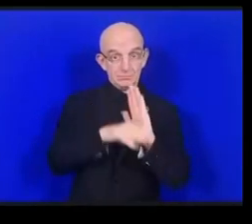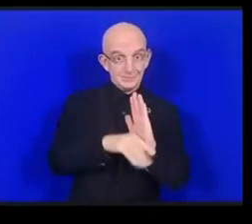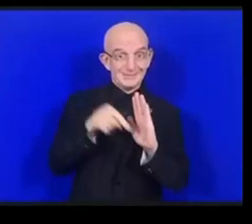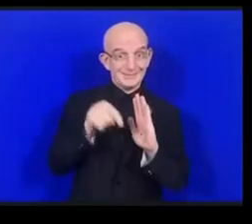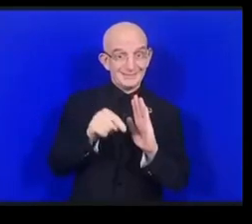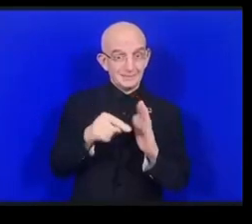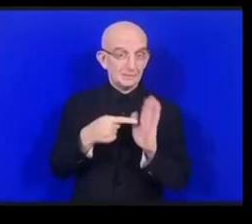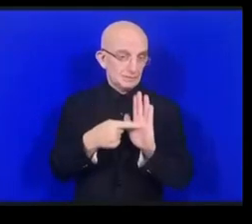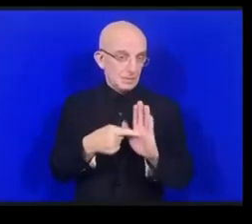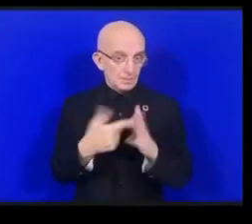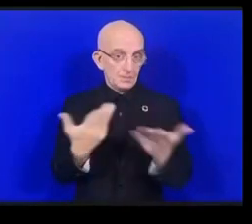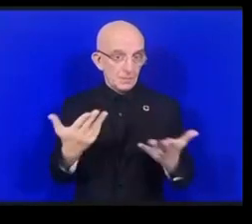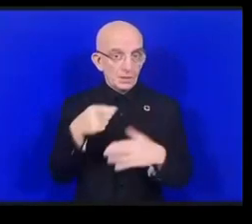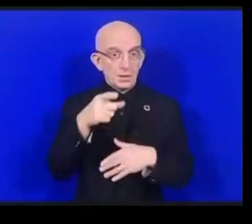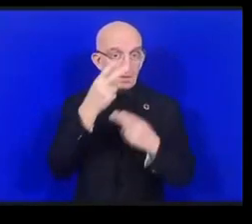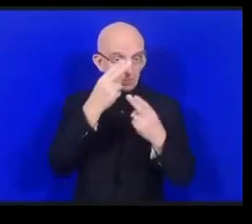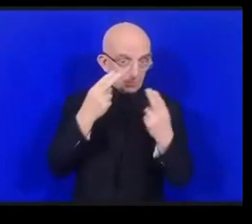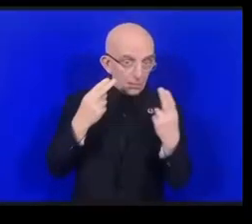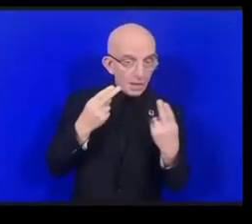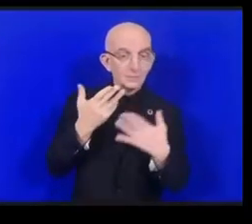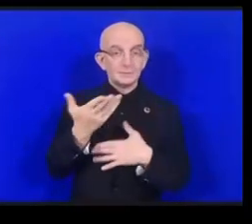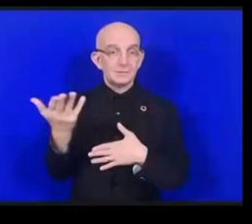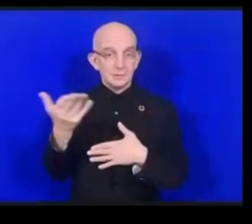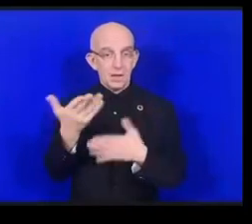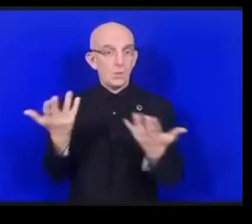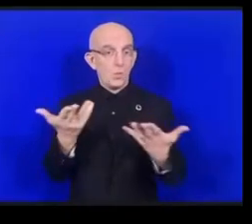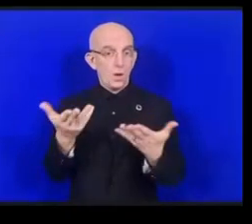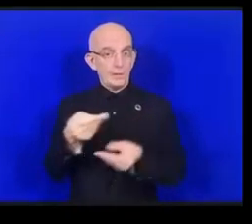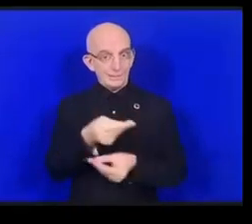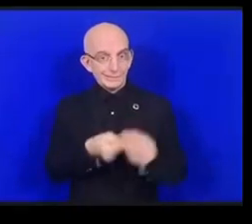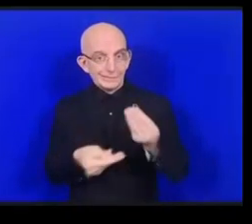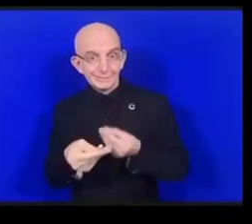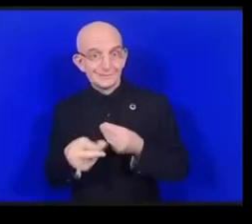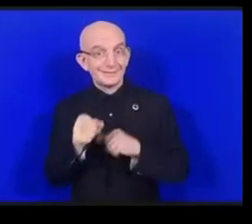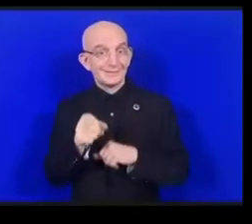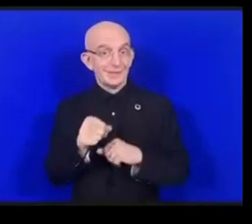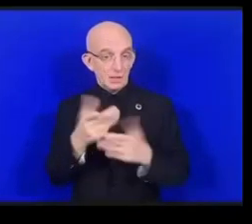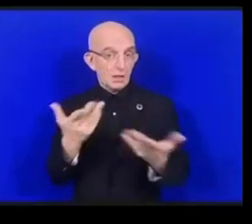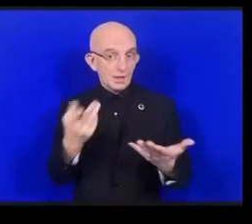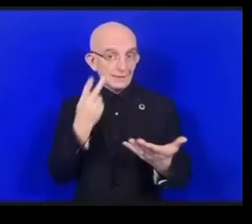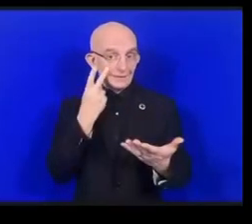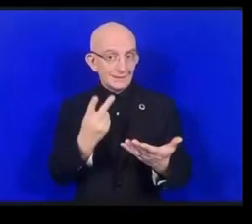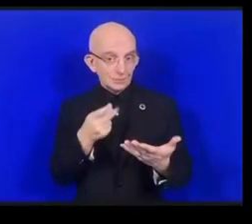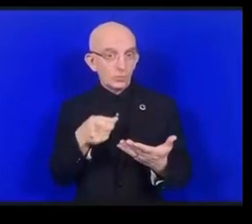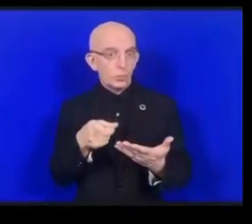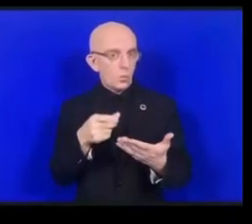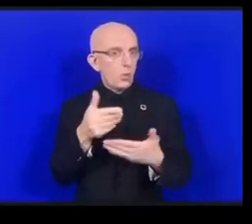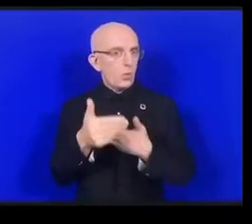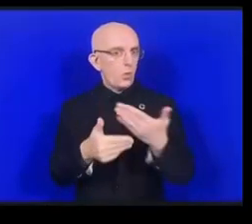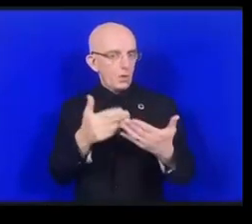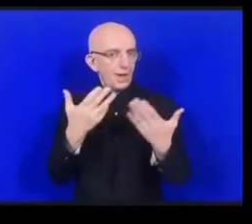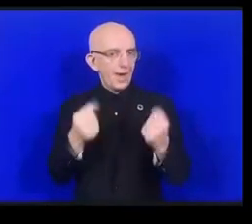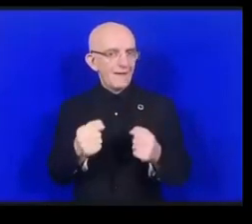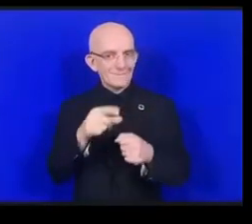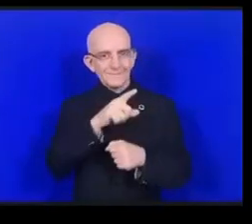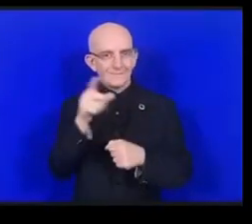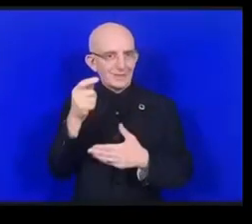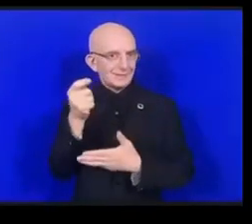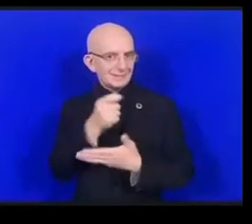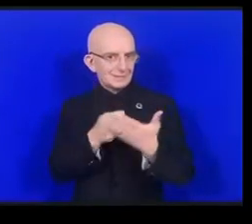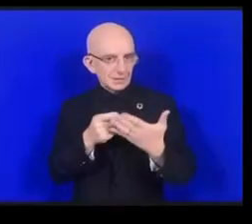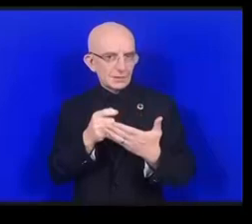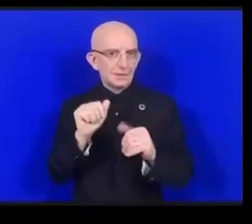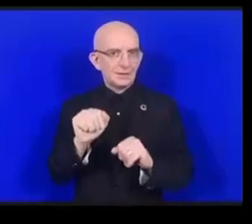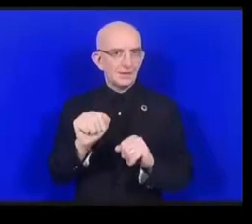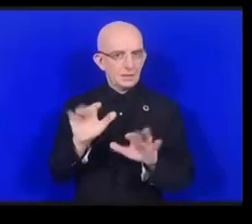designers uh paint uh you know pale Jade over turquoise uh you know letters over backgrounds and